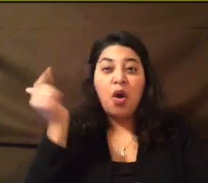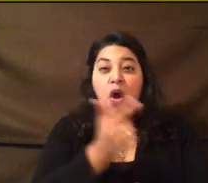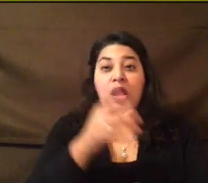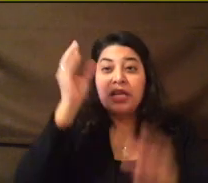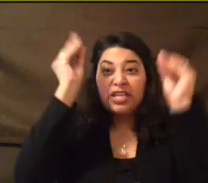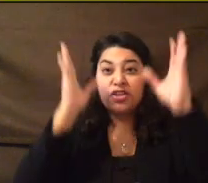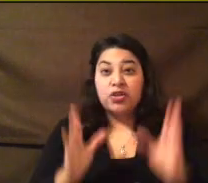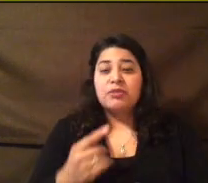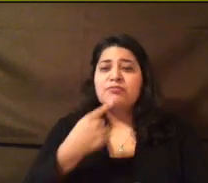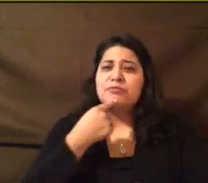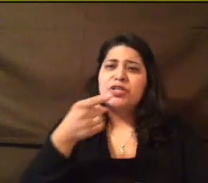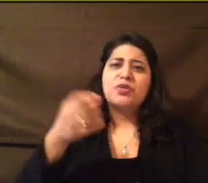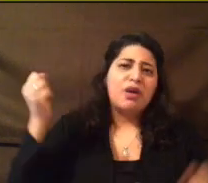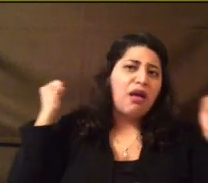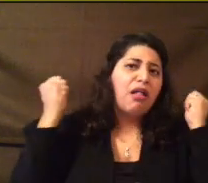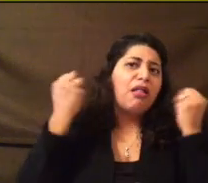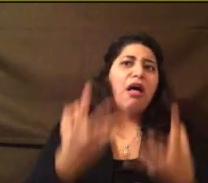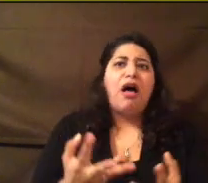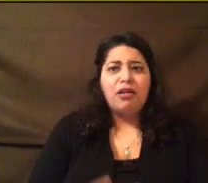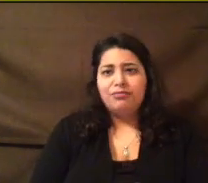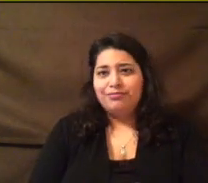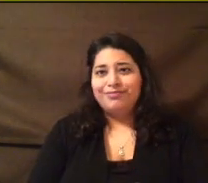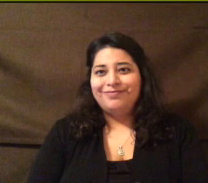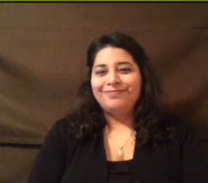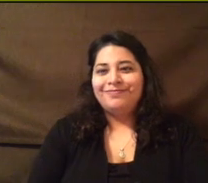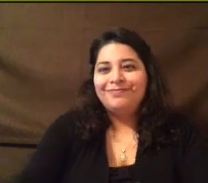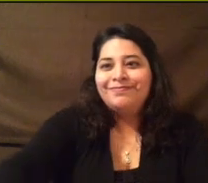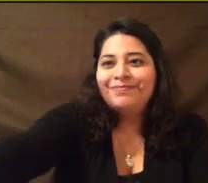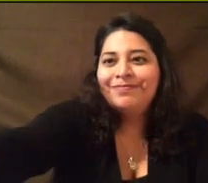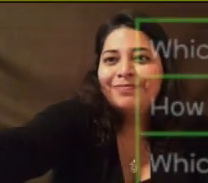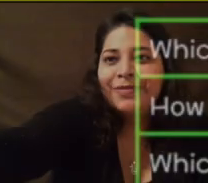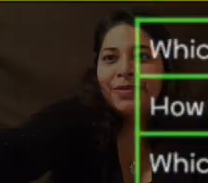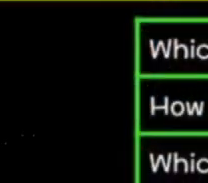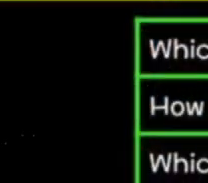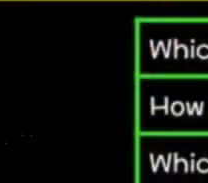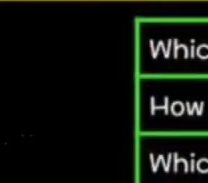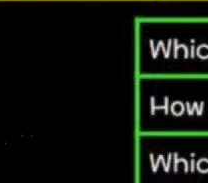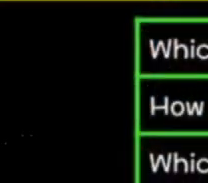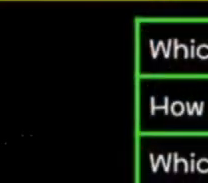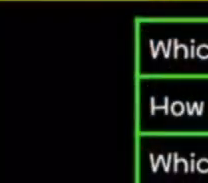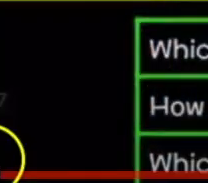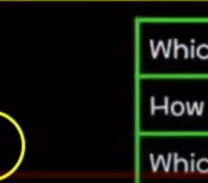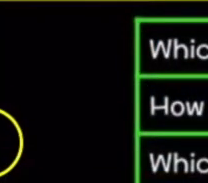All right. I will see y'all soon. I know that all of your teachers miss you so much.